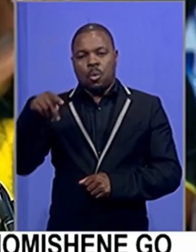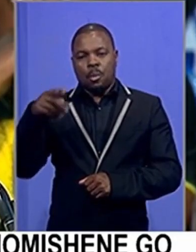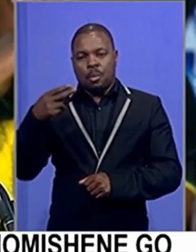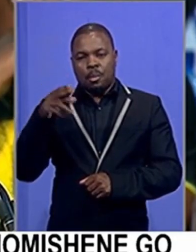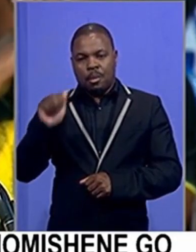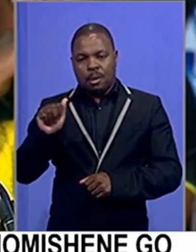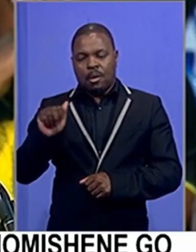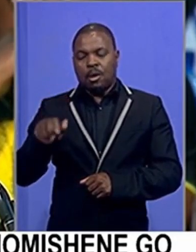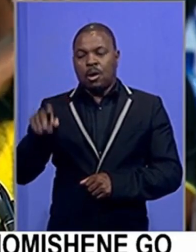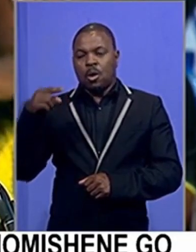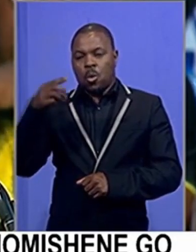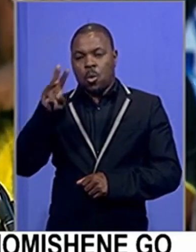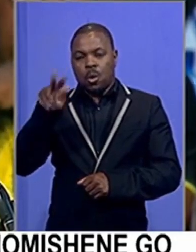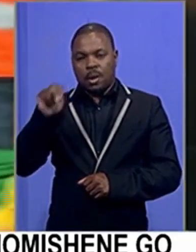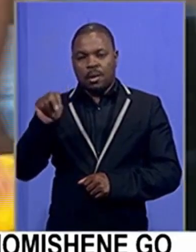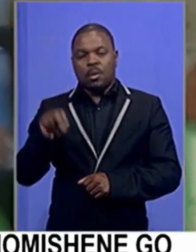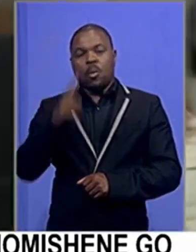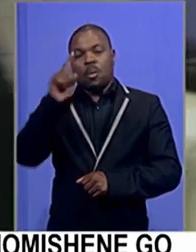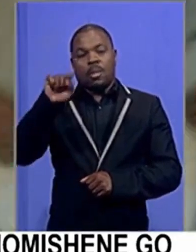total is